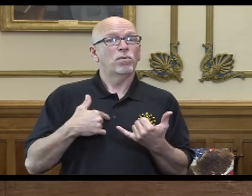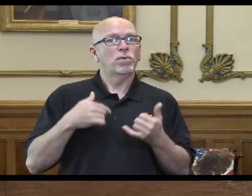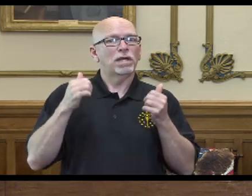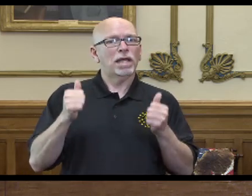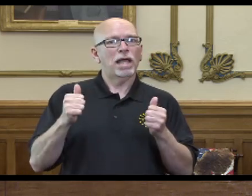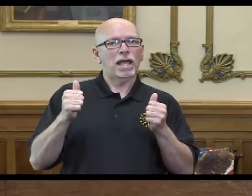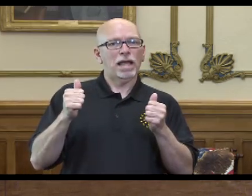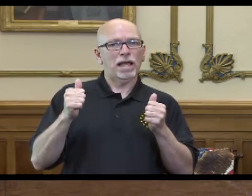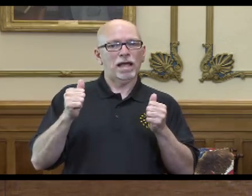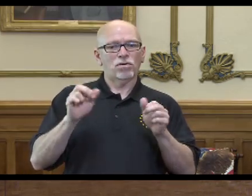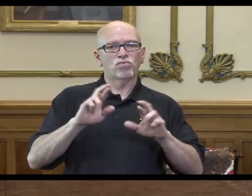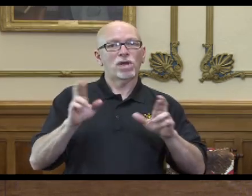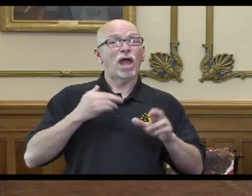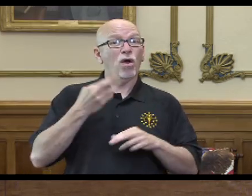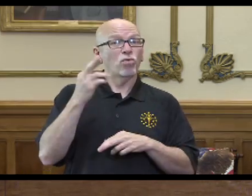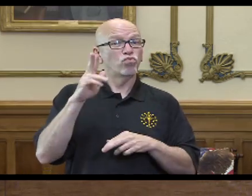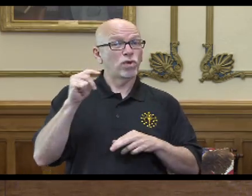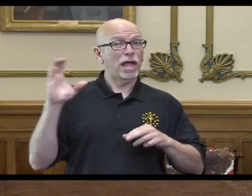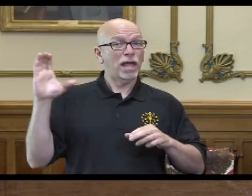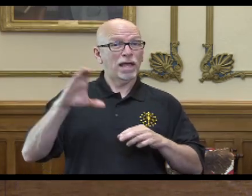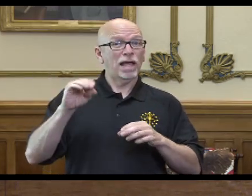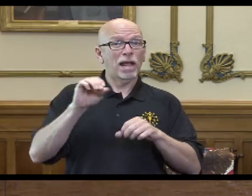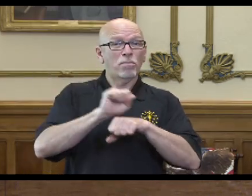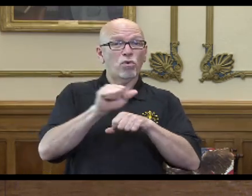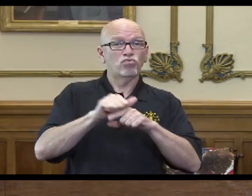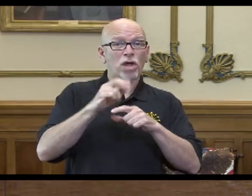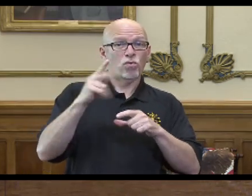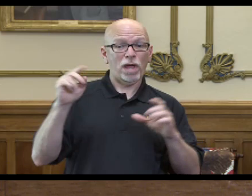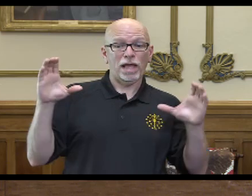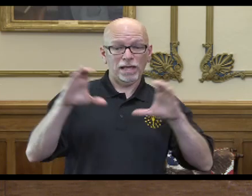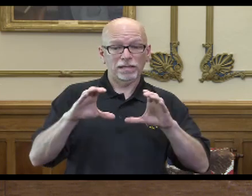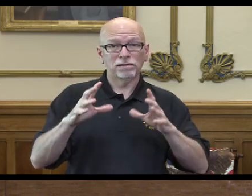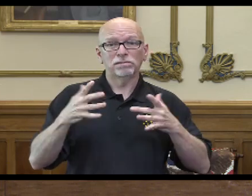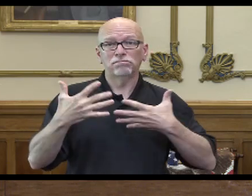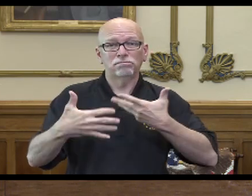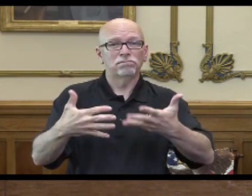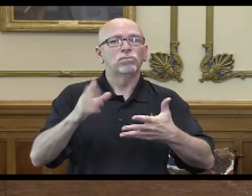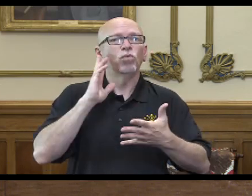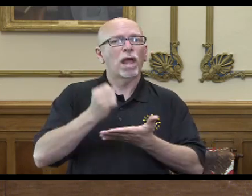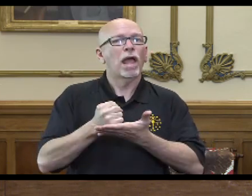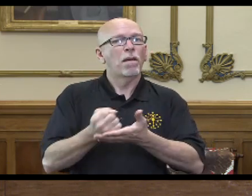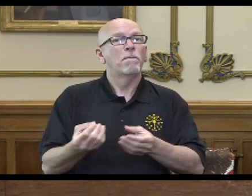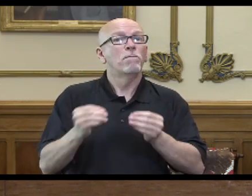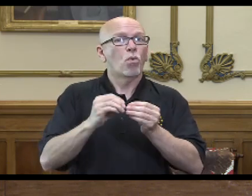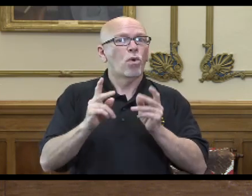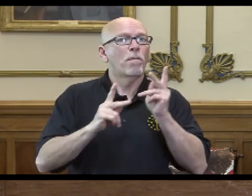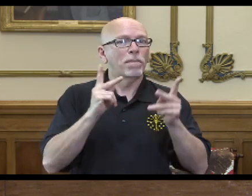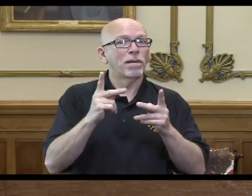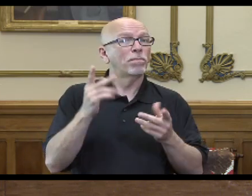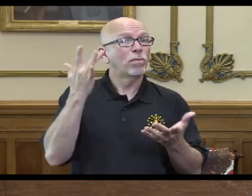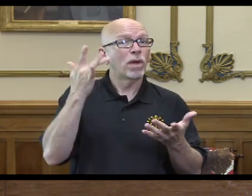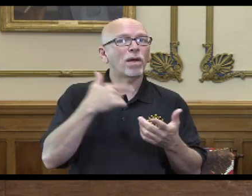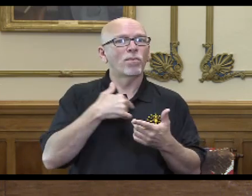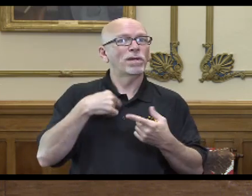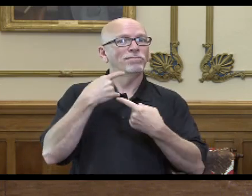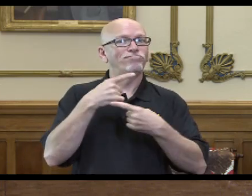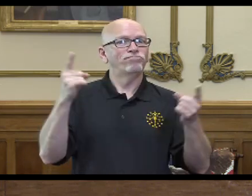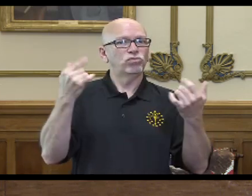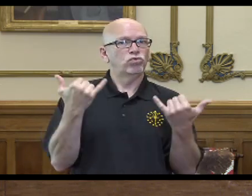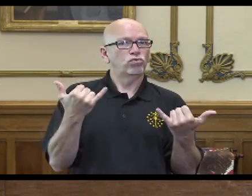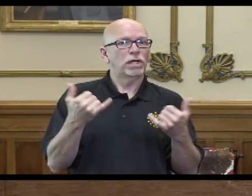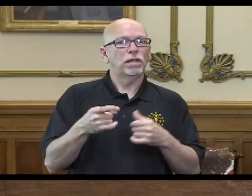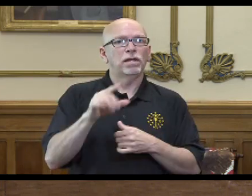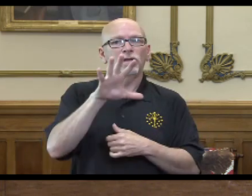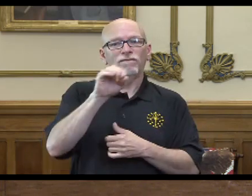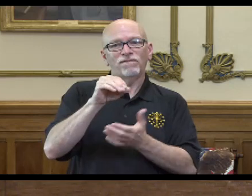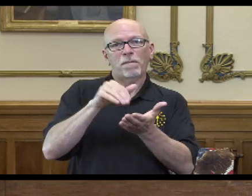the Workforce Ready Grant and the Employer Training Grant to help even more Hoosiers, thanks to our announcement today that